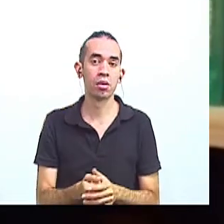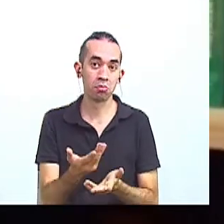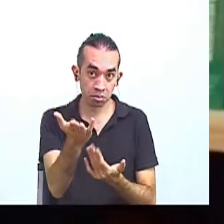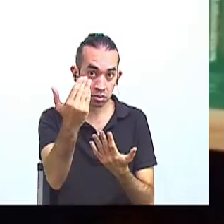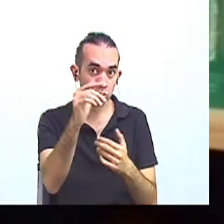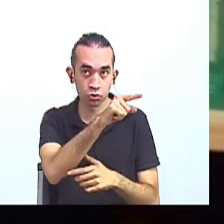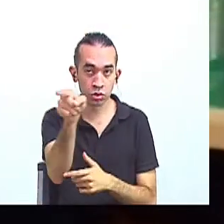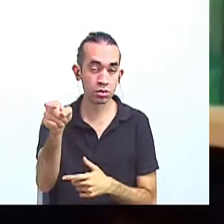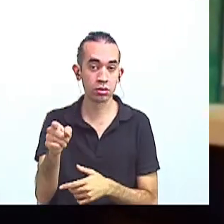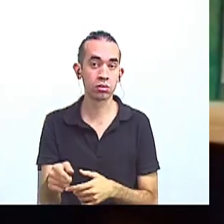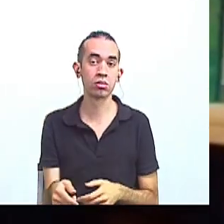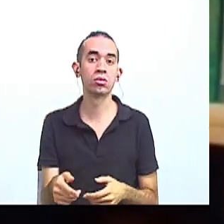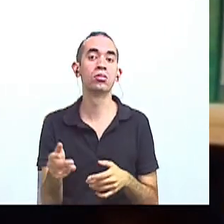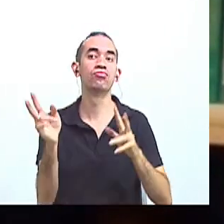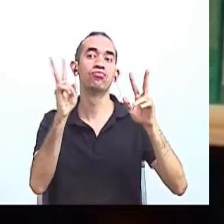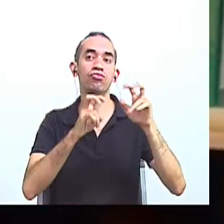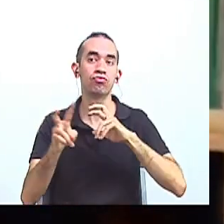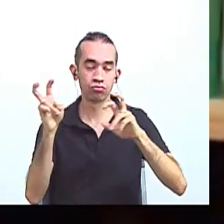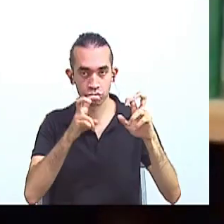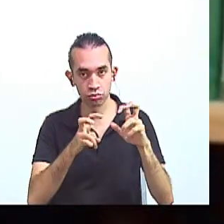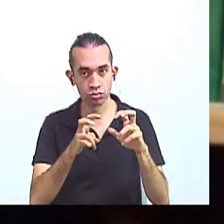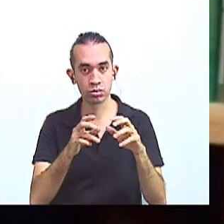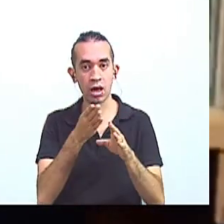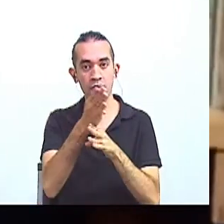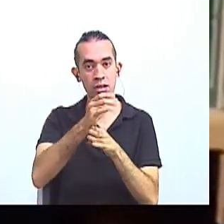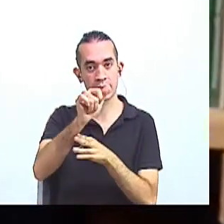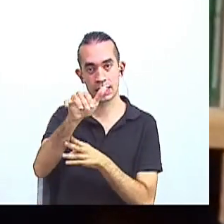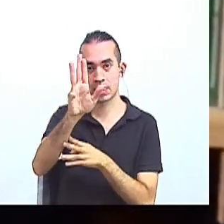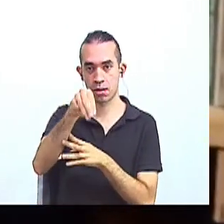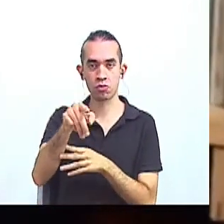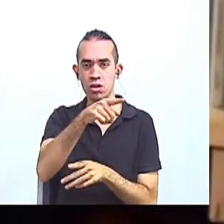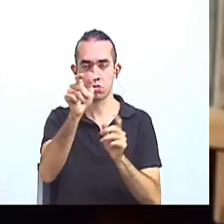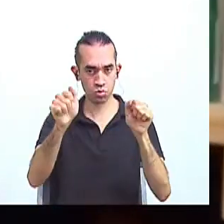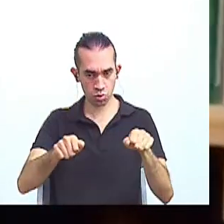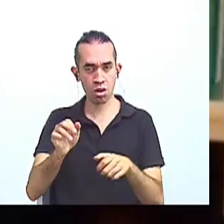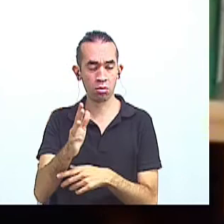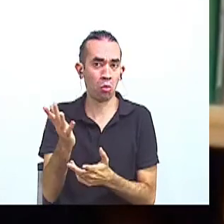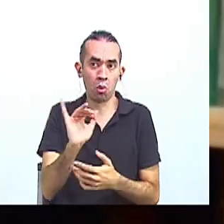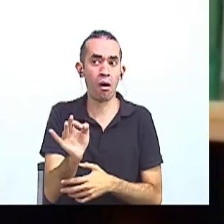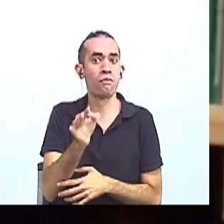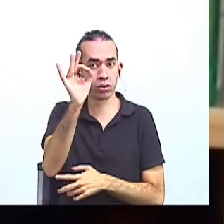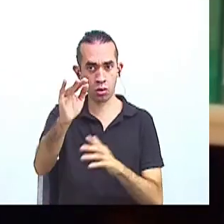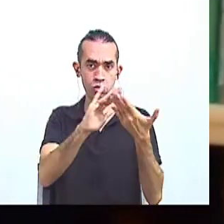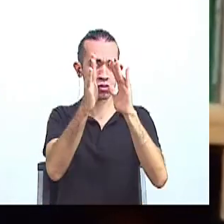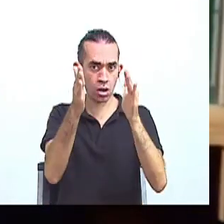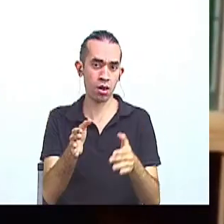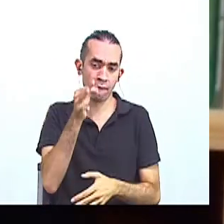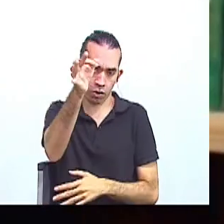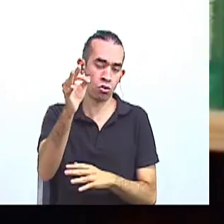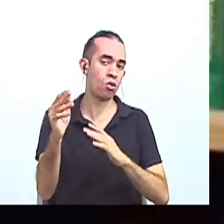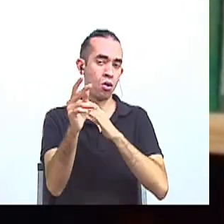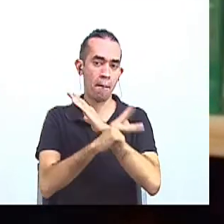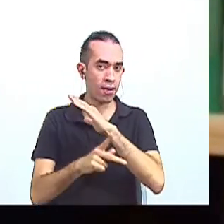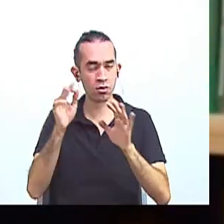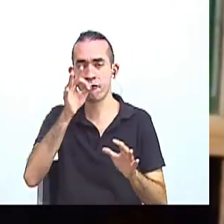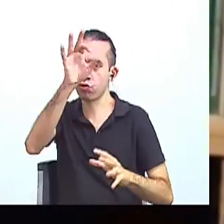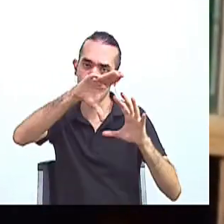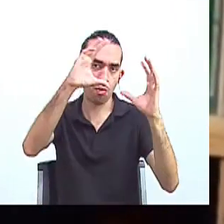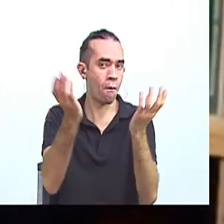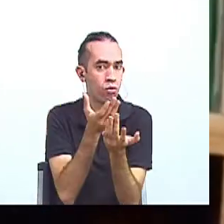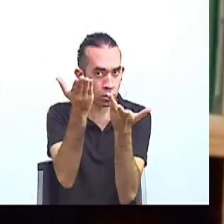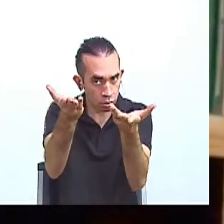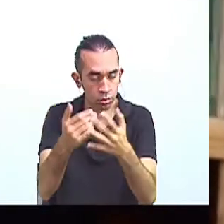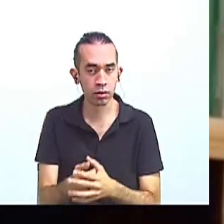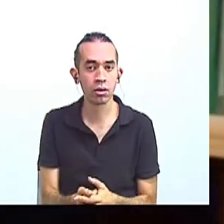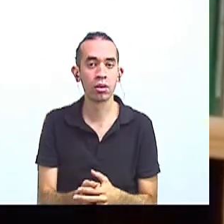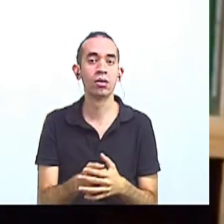boys and girls, to explore STEAM careers. You are the future citizens. You are the future of our country, the future of the world. Let's become part